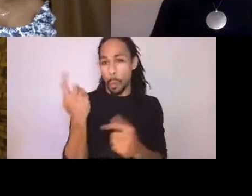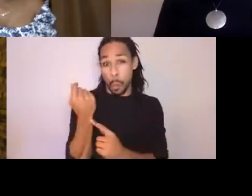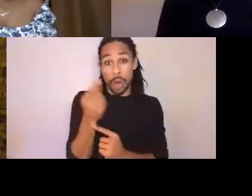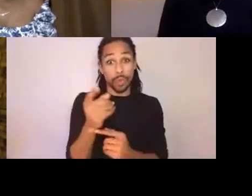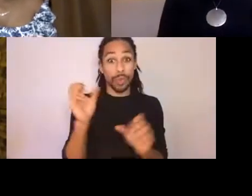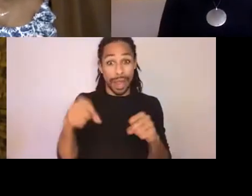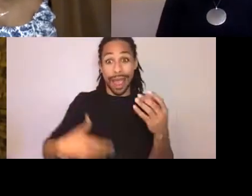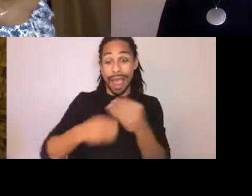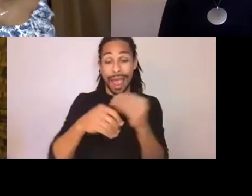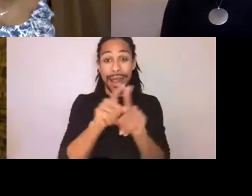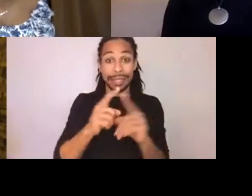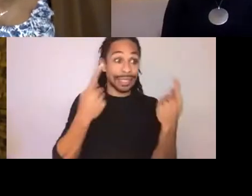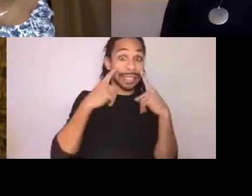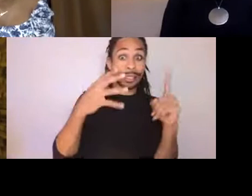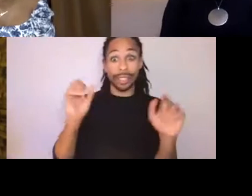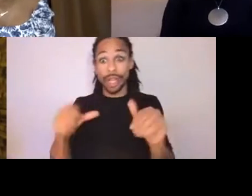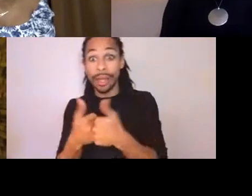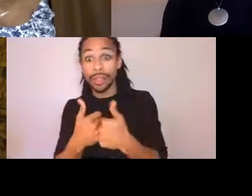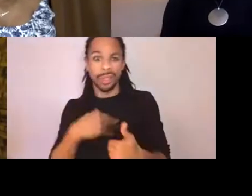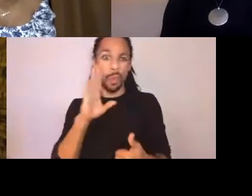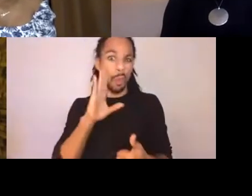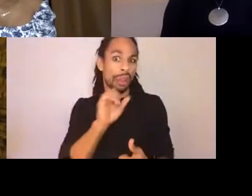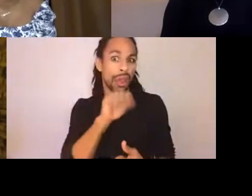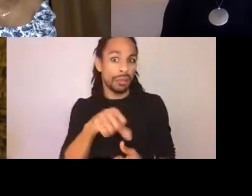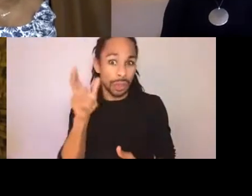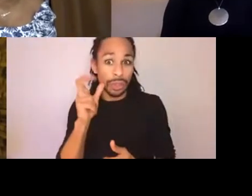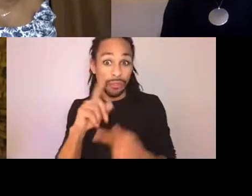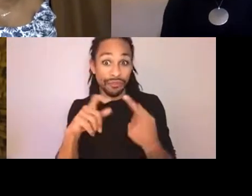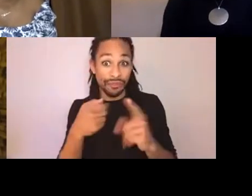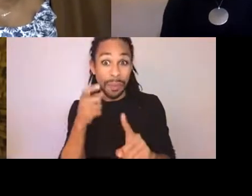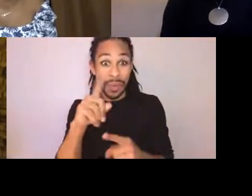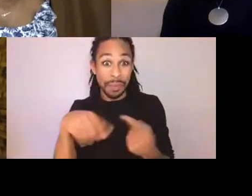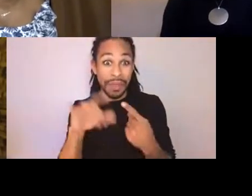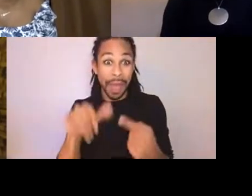to allyship. Sure, thank you. And thank you all for having me.